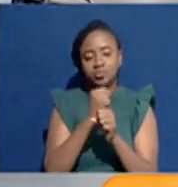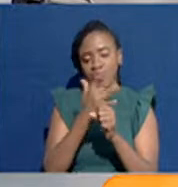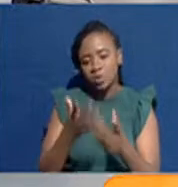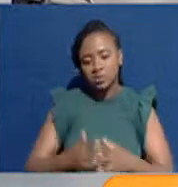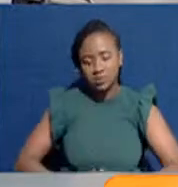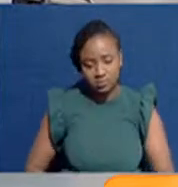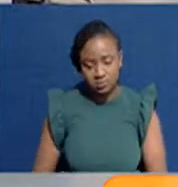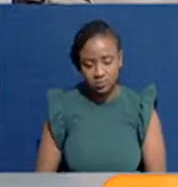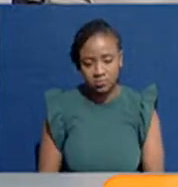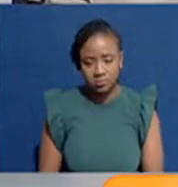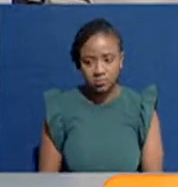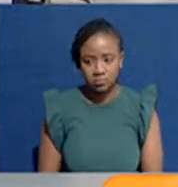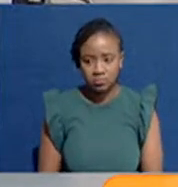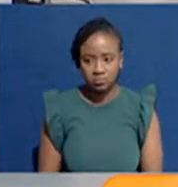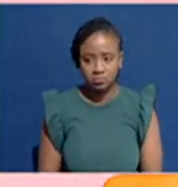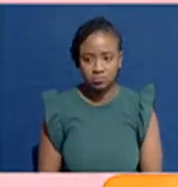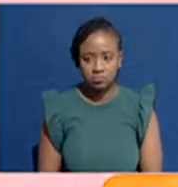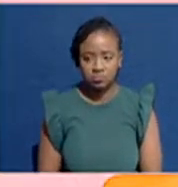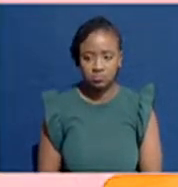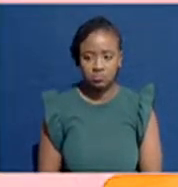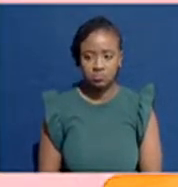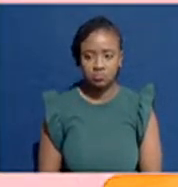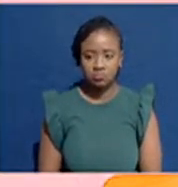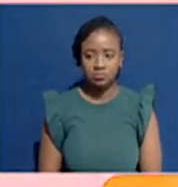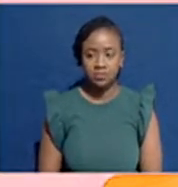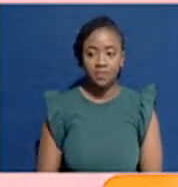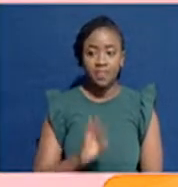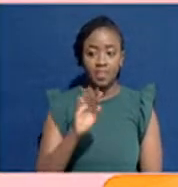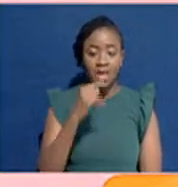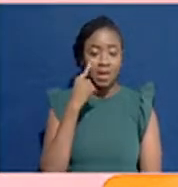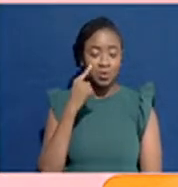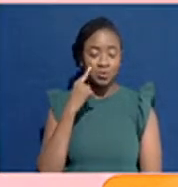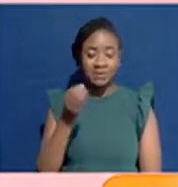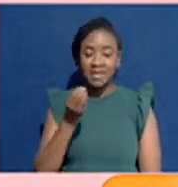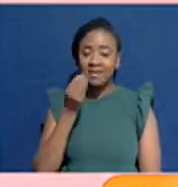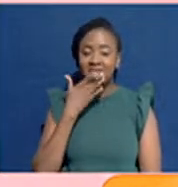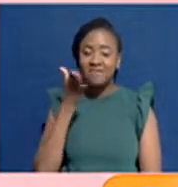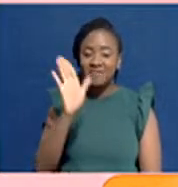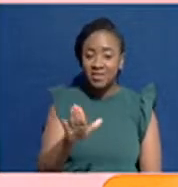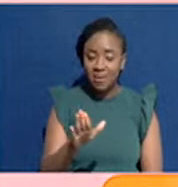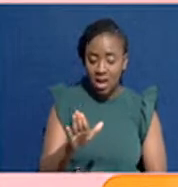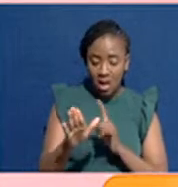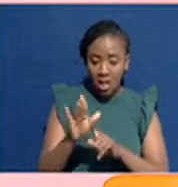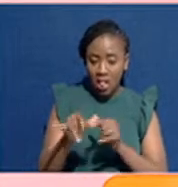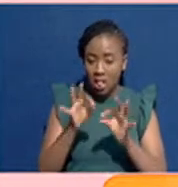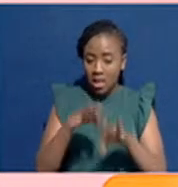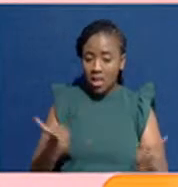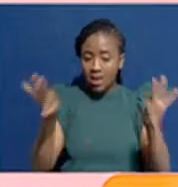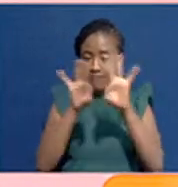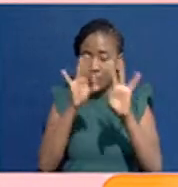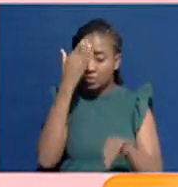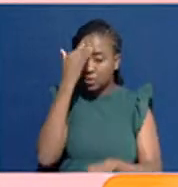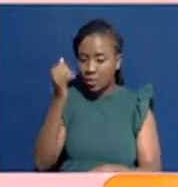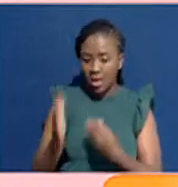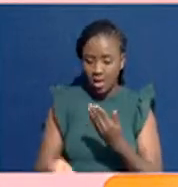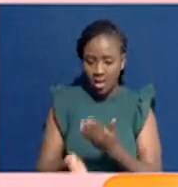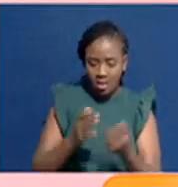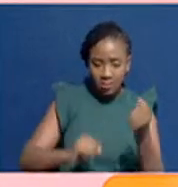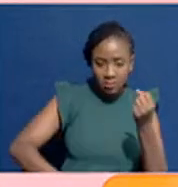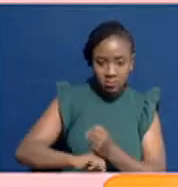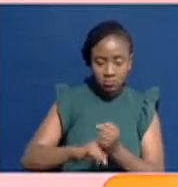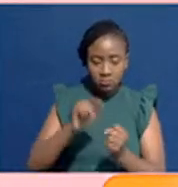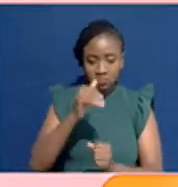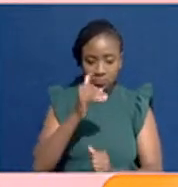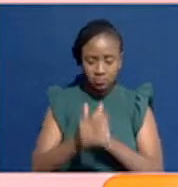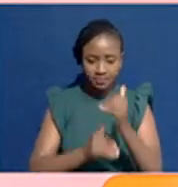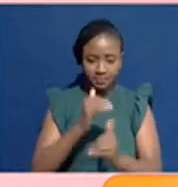You see, the reason why feedback is given is because it needs to enrich the process. So in my view, that feedback